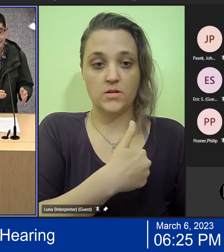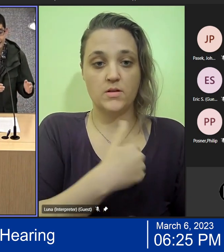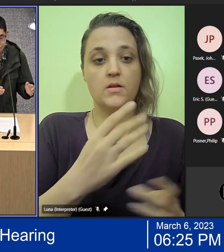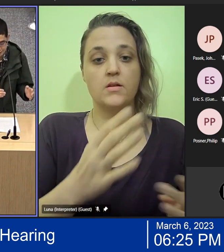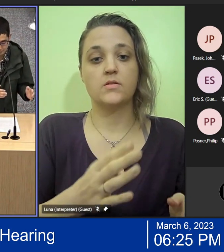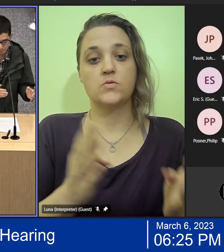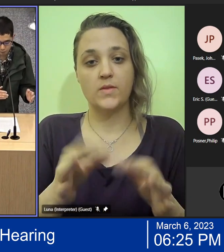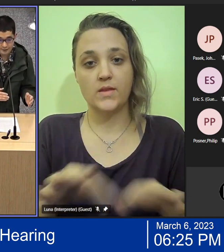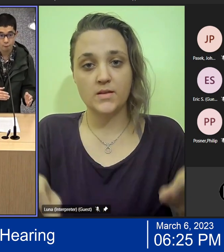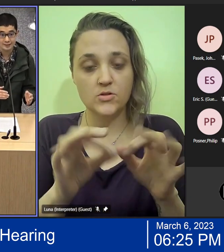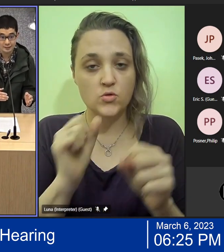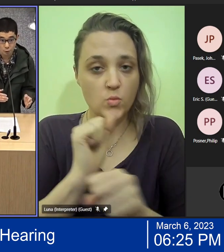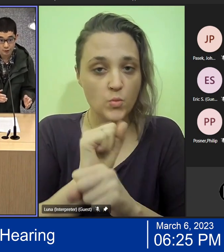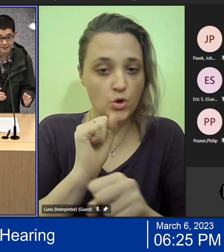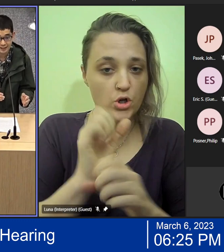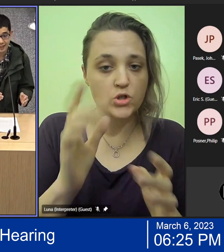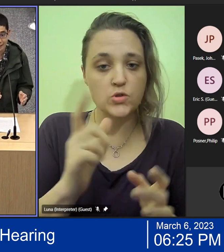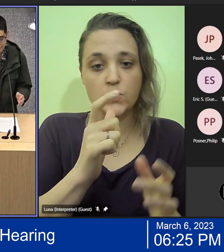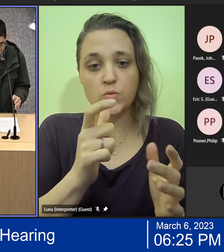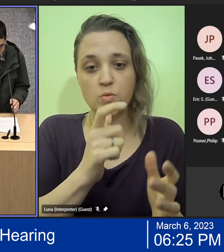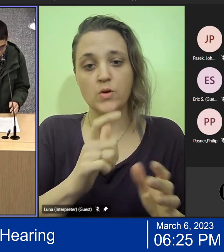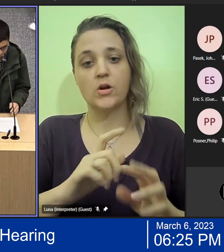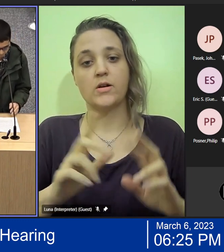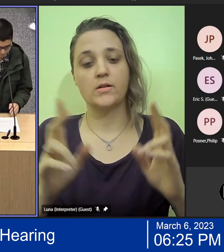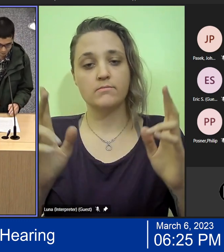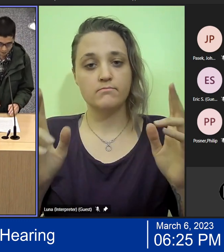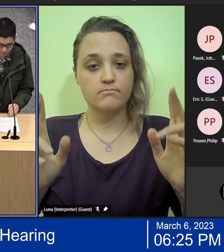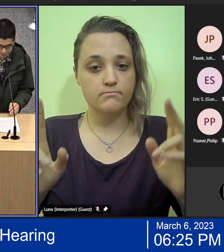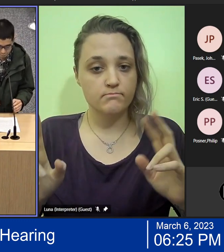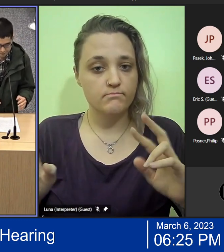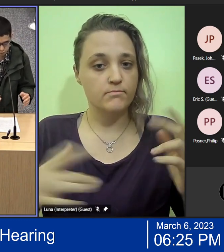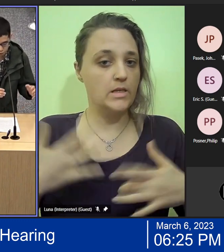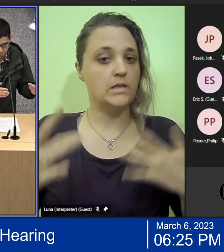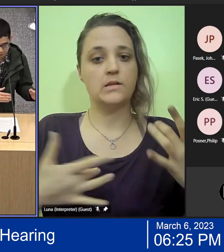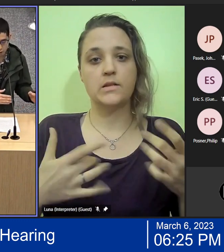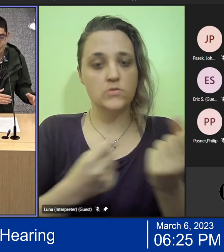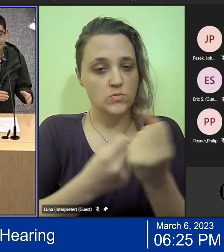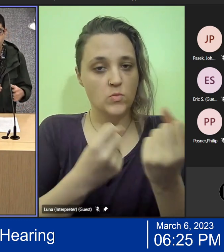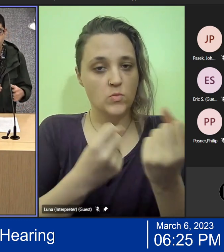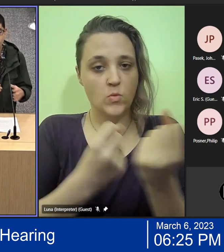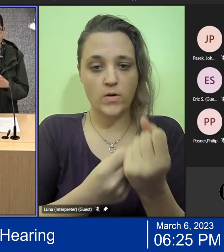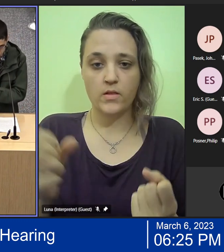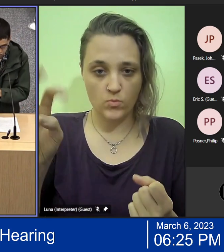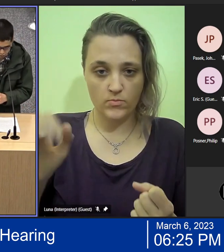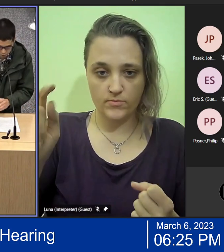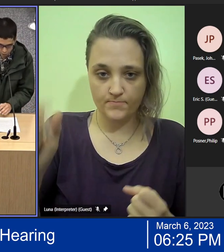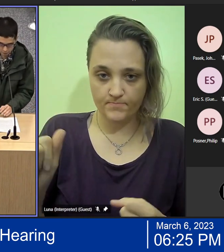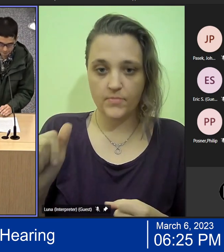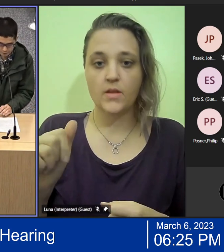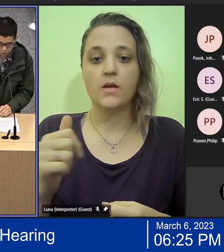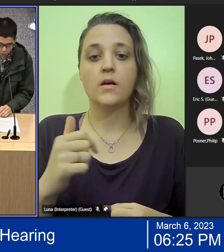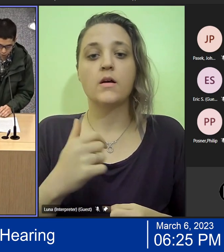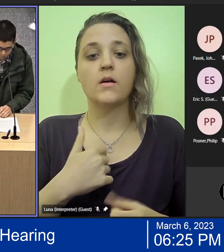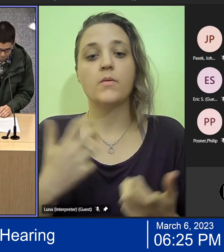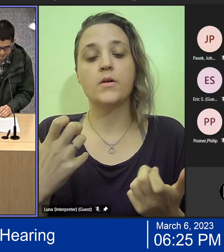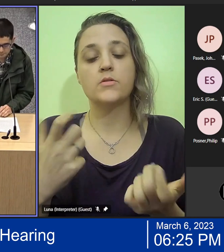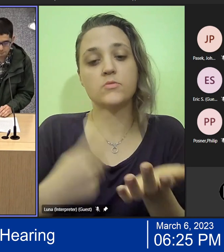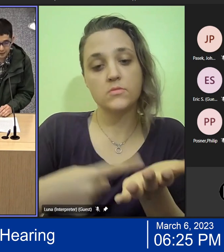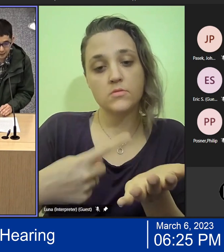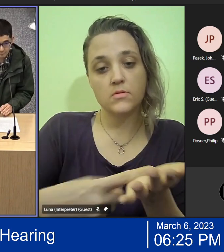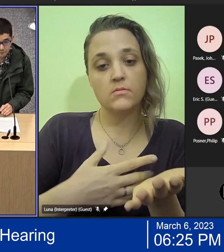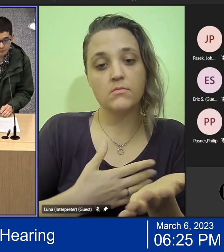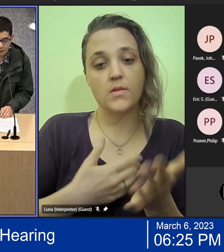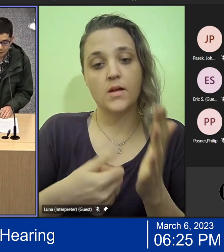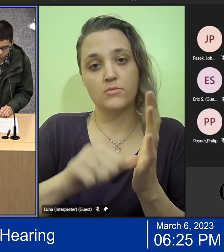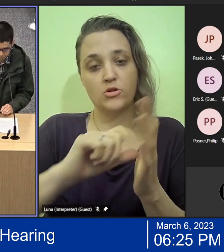members to the essential workers that are eagerly supporting the Washingtonians' lives? I would like to turn my topic to